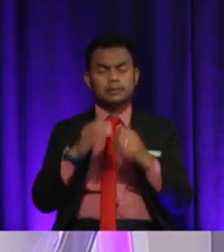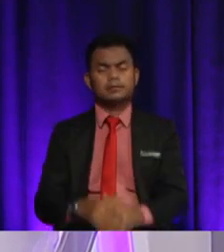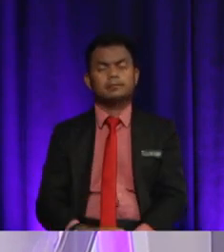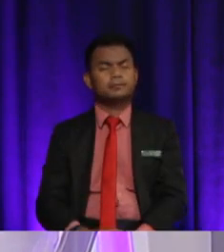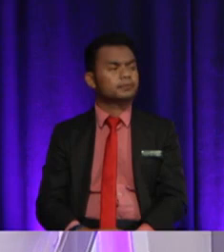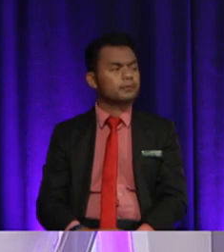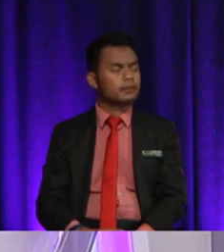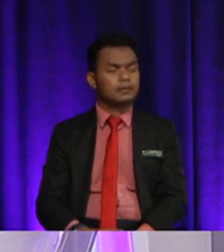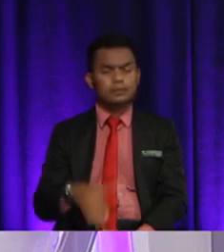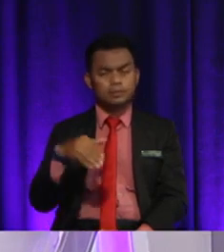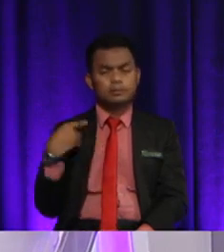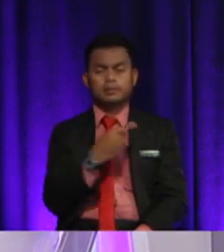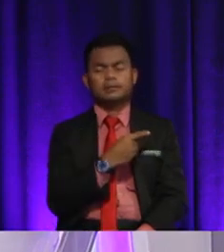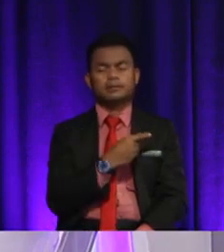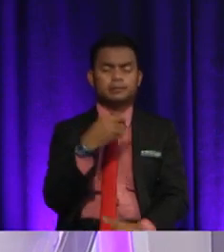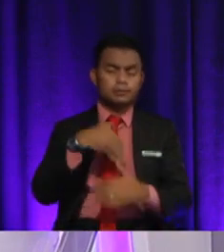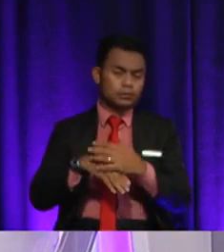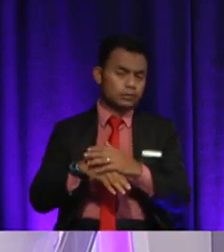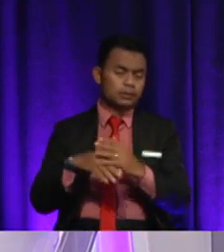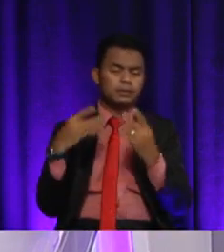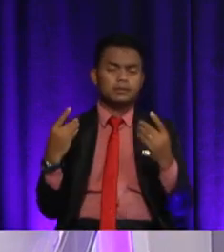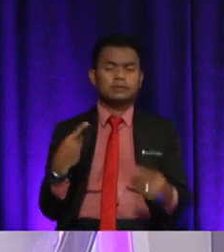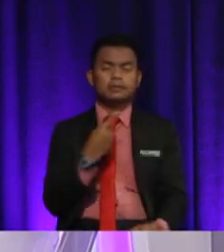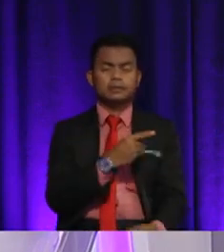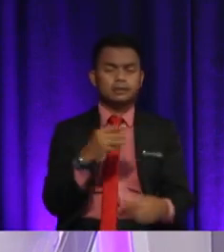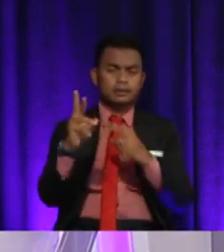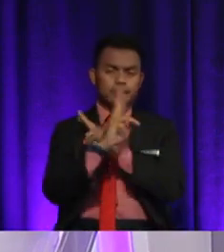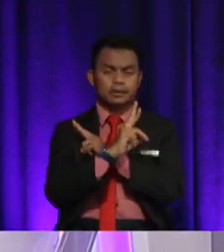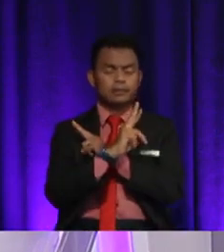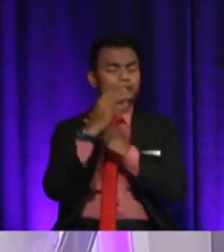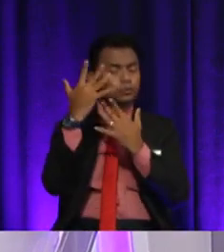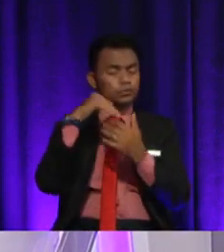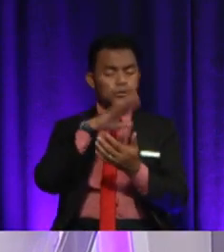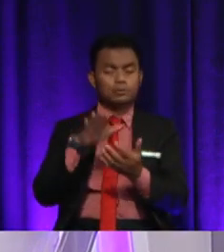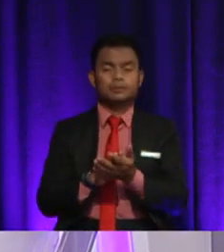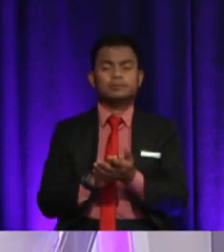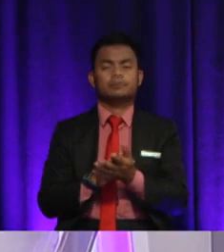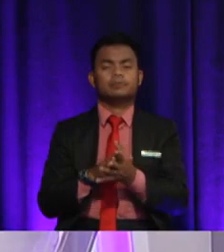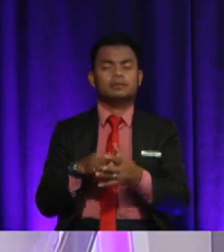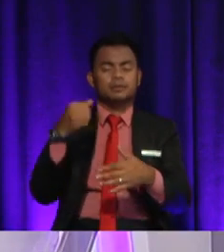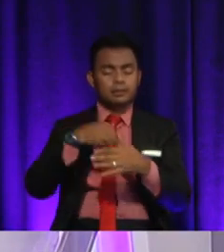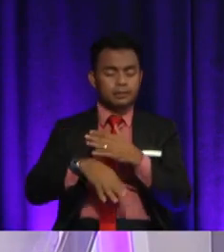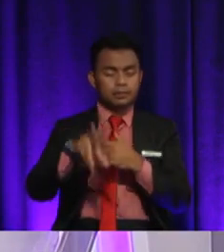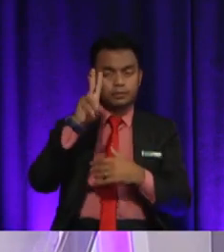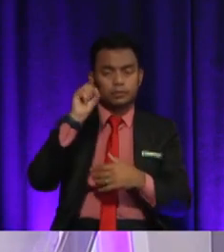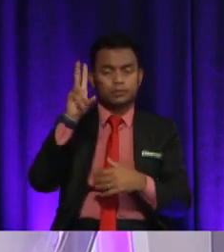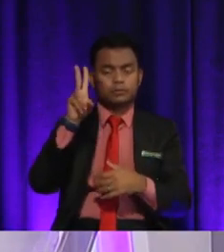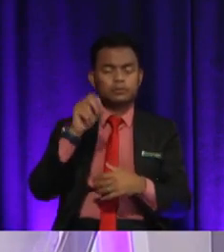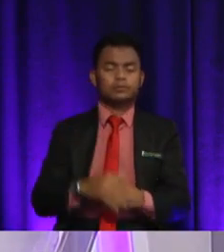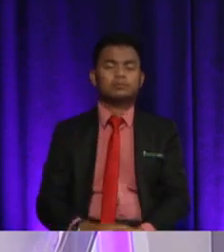we proceed any further, we'll be taking a short break. Don't go anywhere. We'll be right back here with teacher Liana here in Sukses SPM 2022.